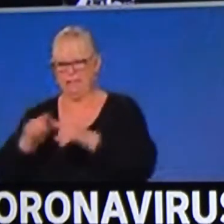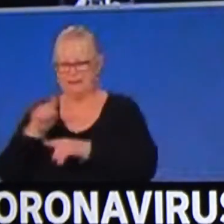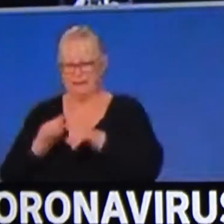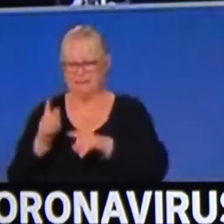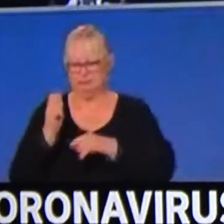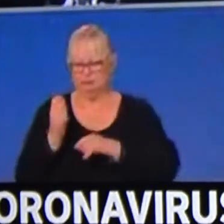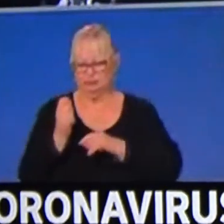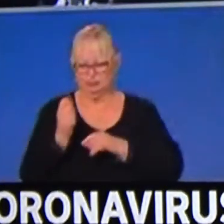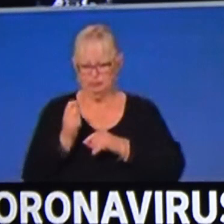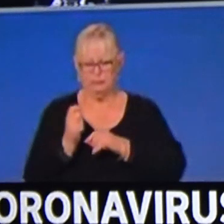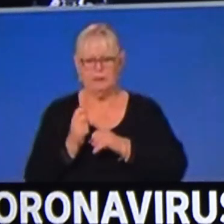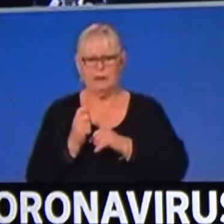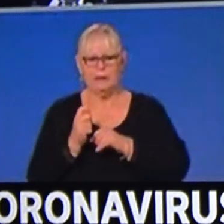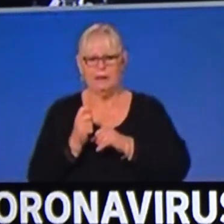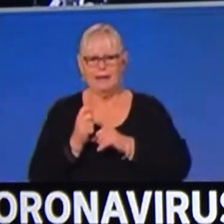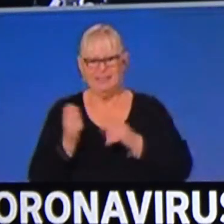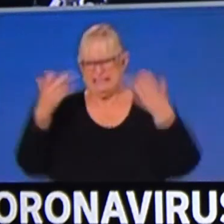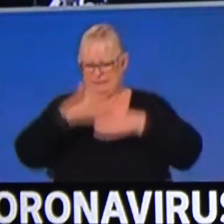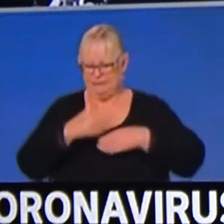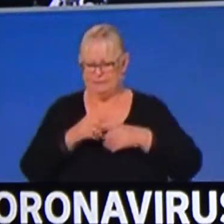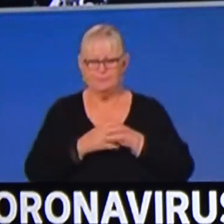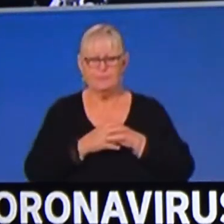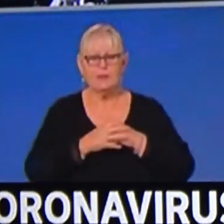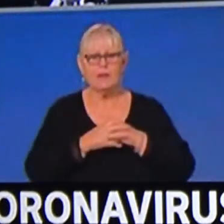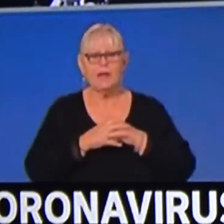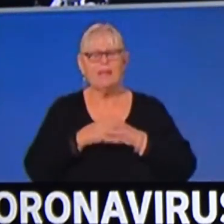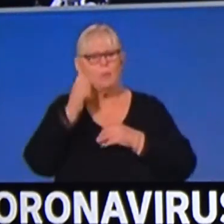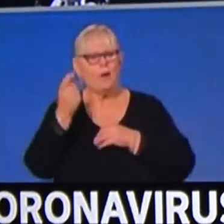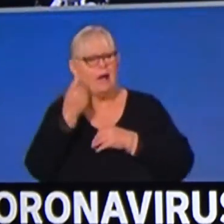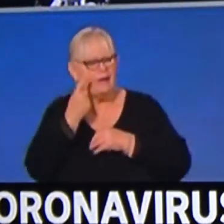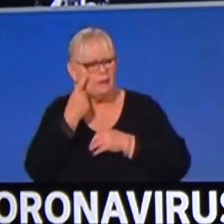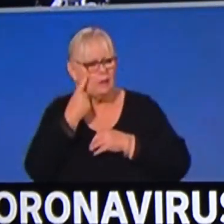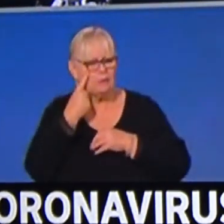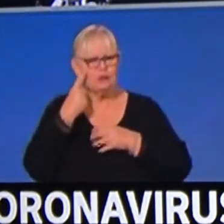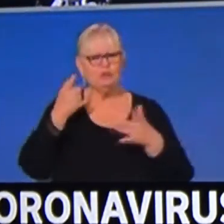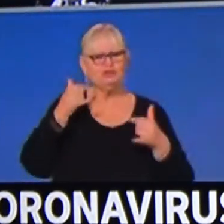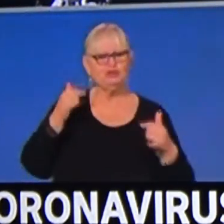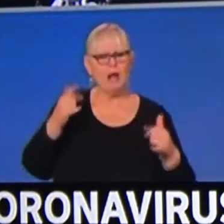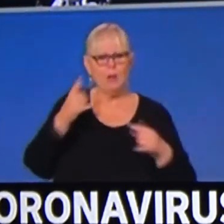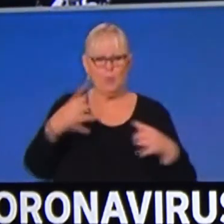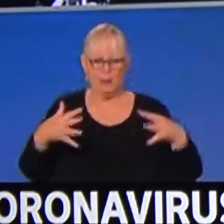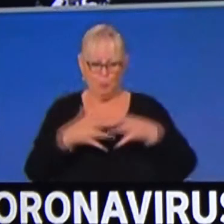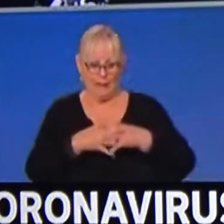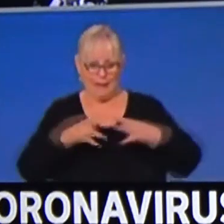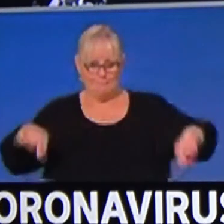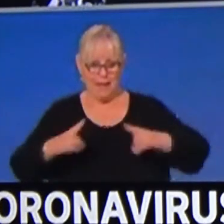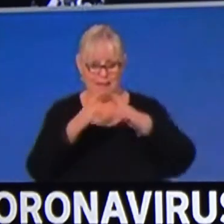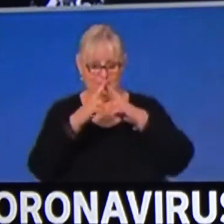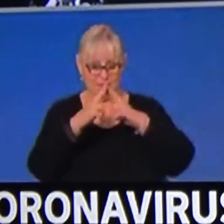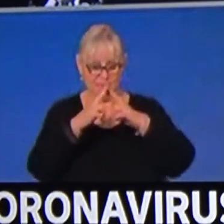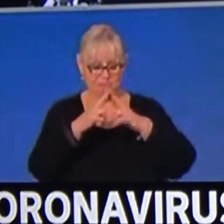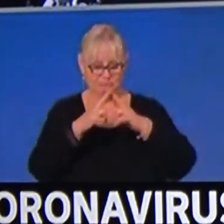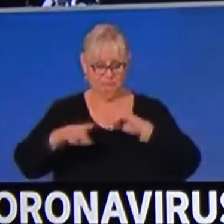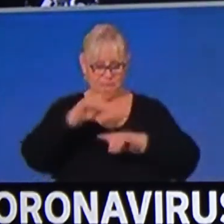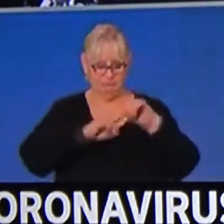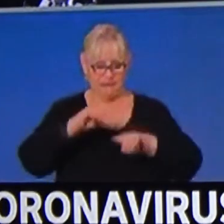both the opposition and the government this evening, that we'd be looking to have a trial week of Parliament in May,